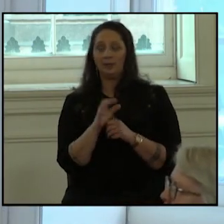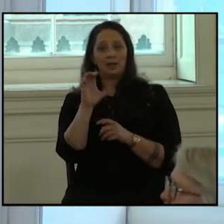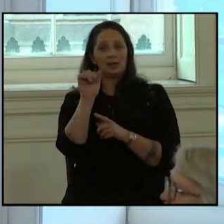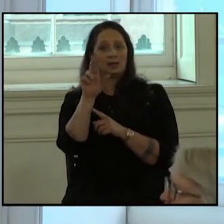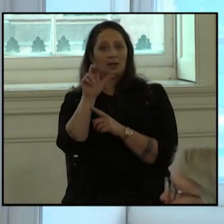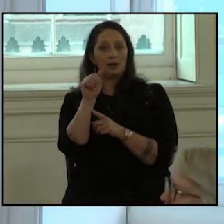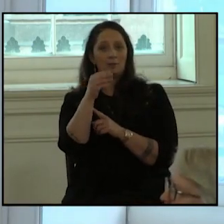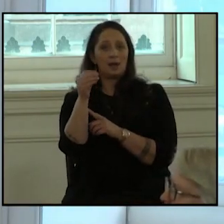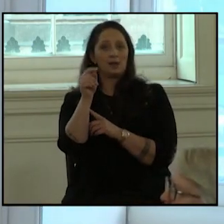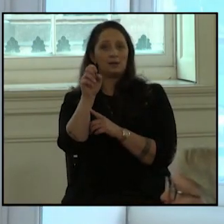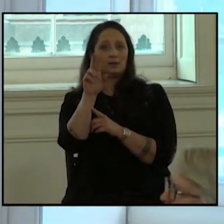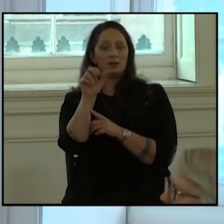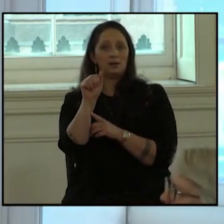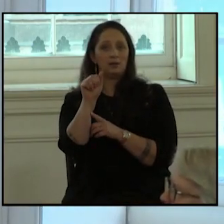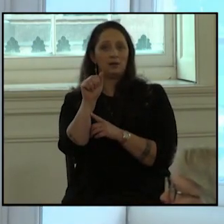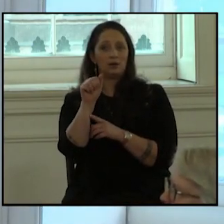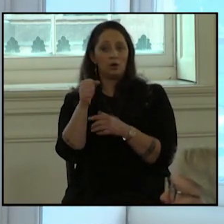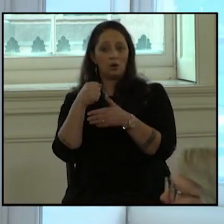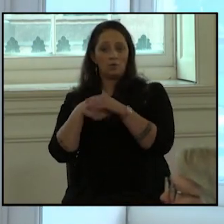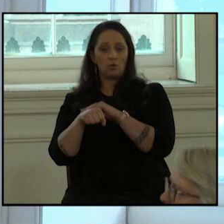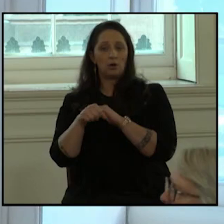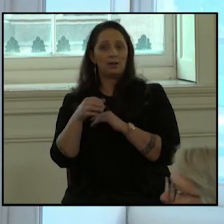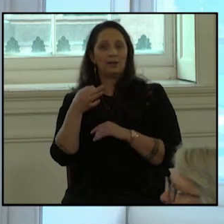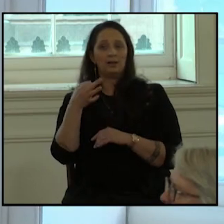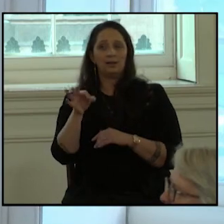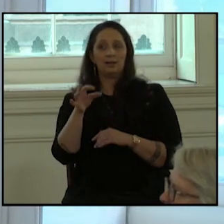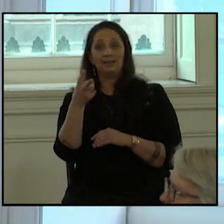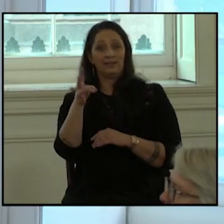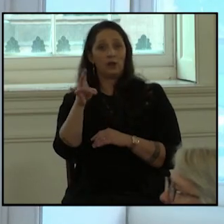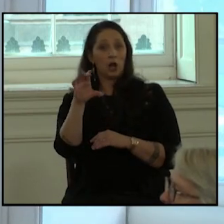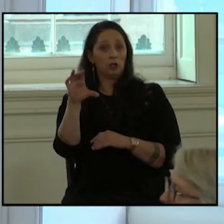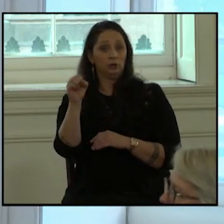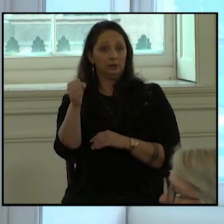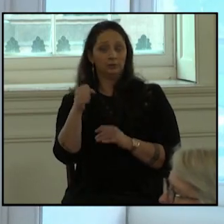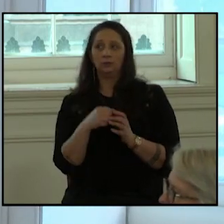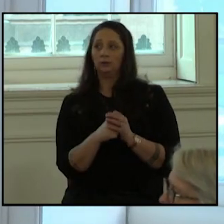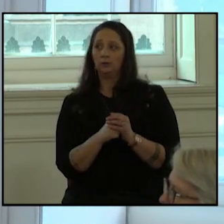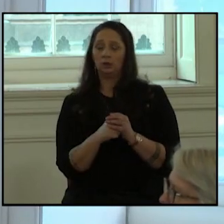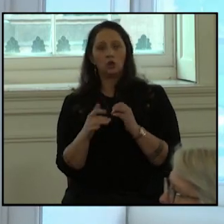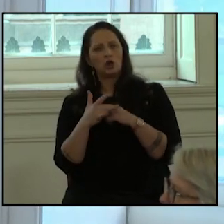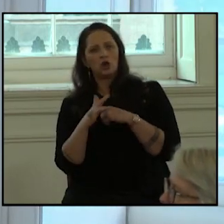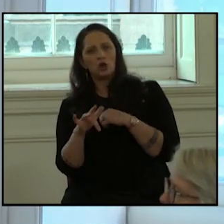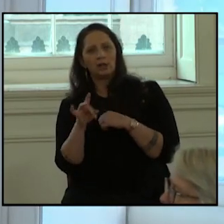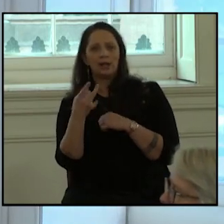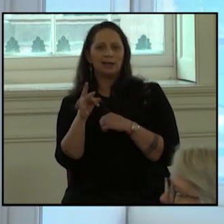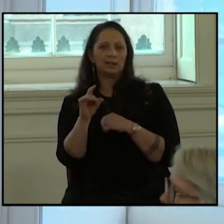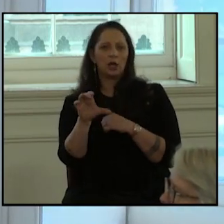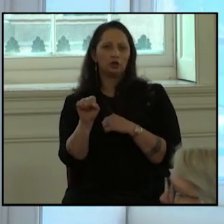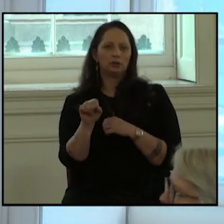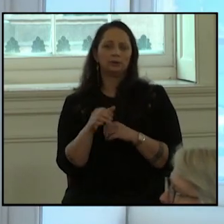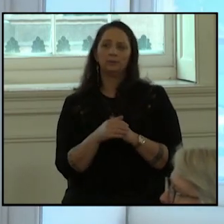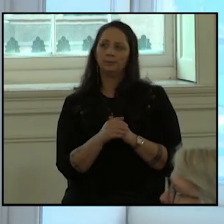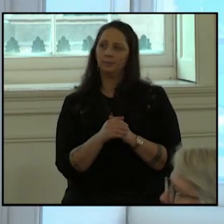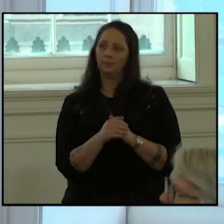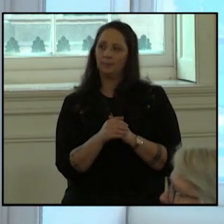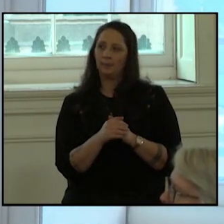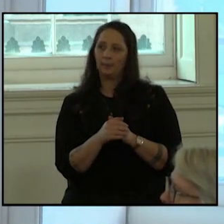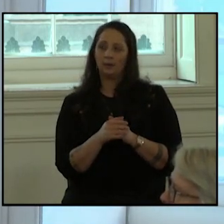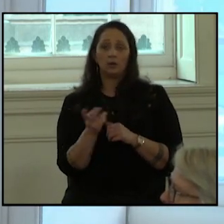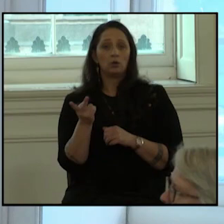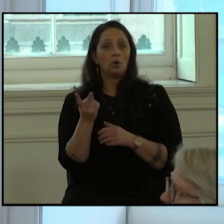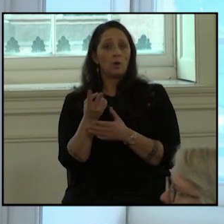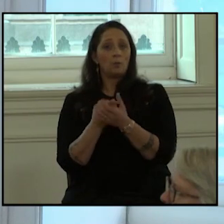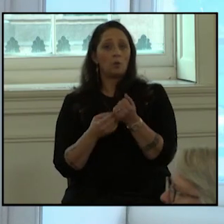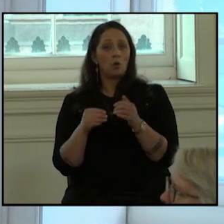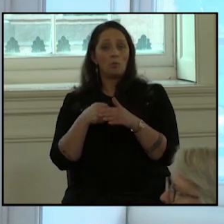Clara and Tom were born in the late 1700s, early 1800s. They were born